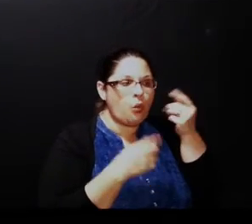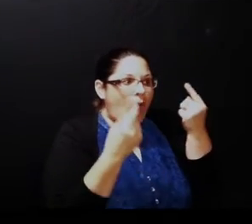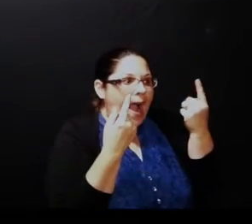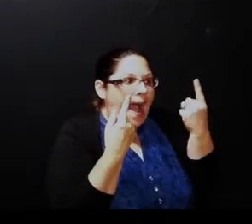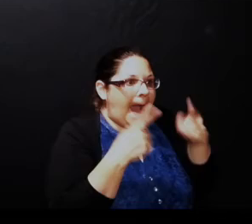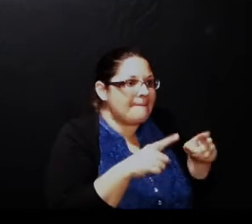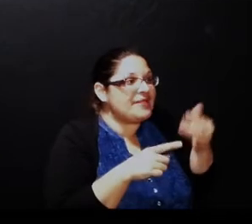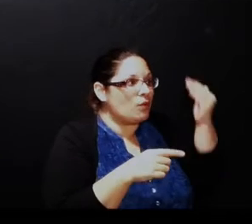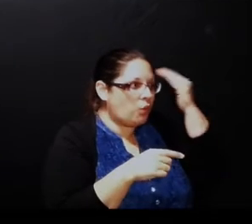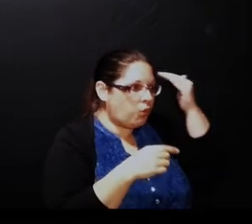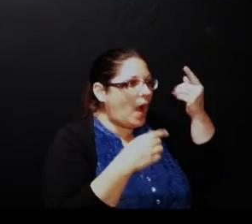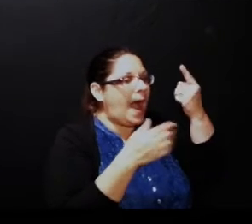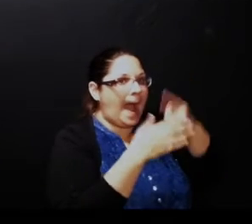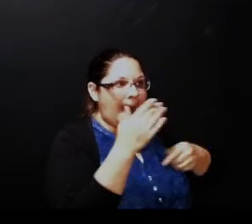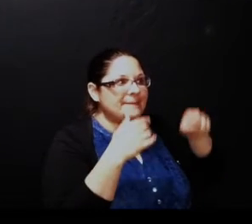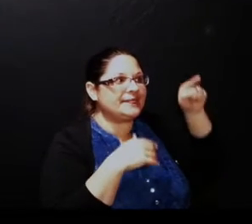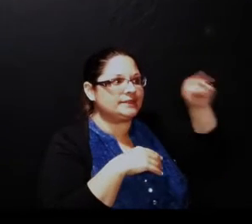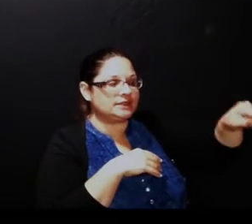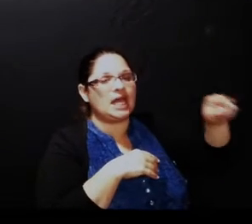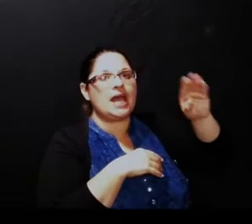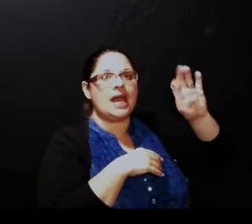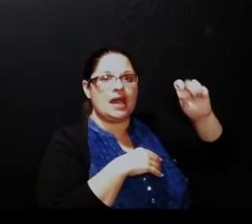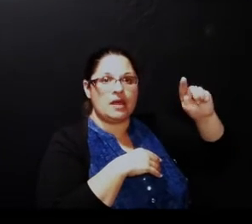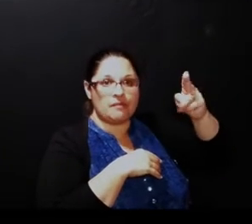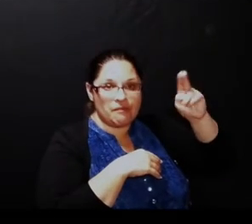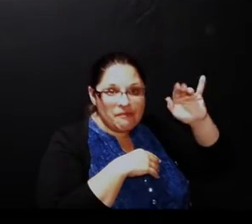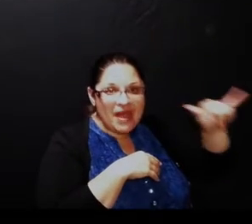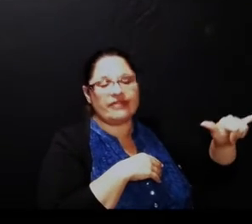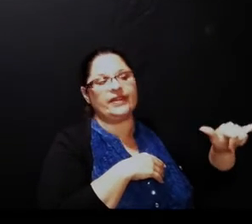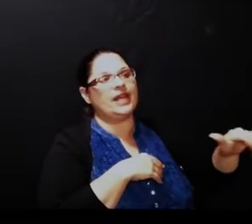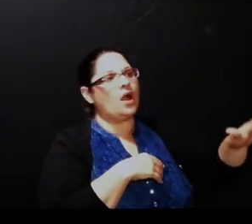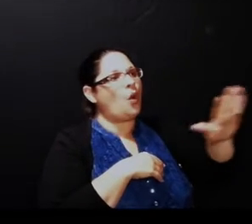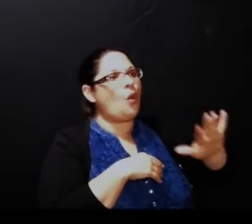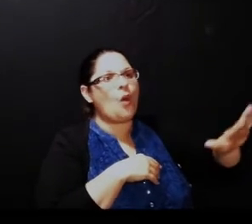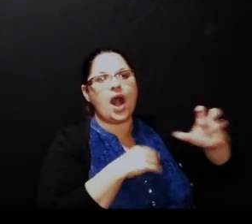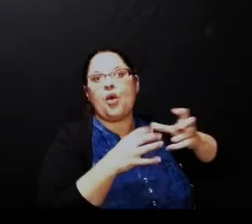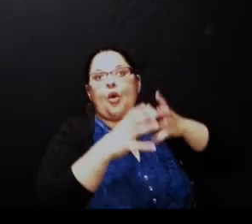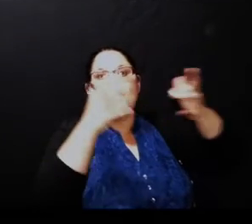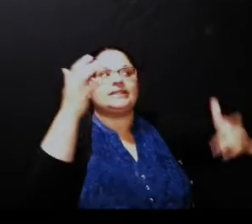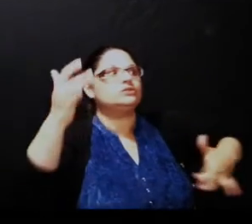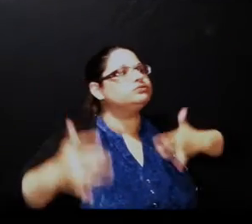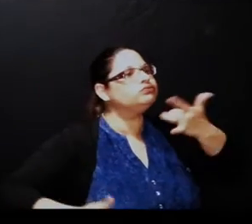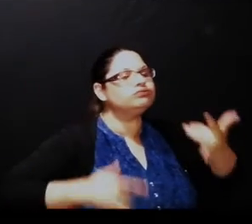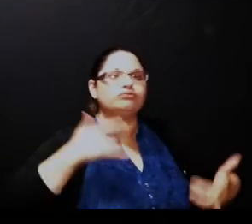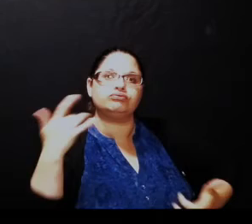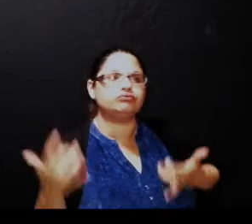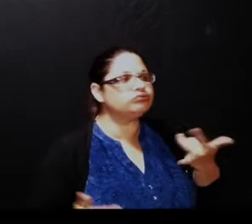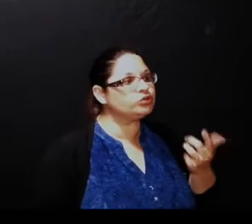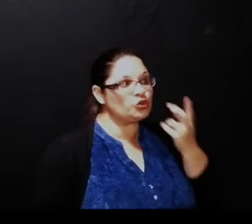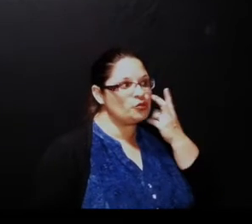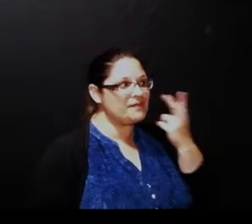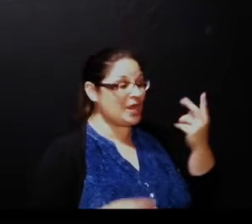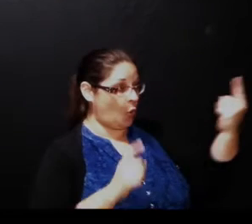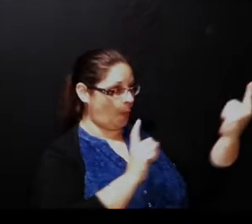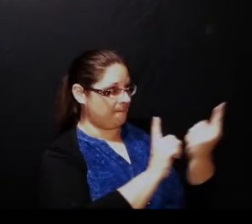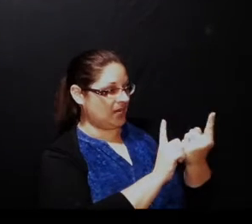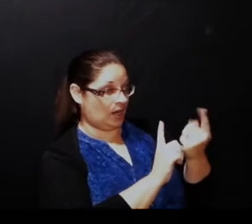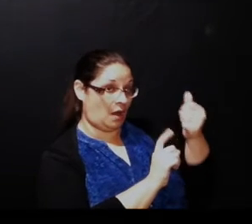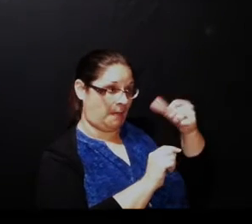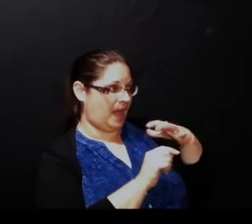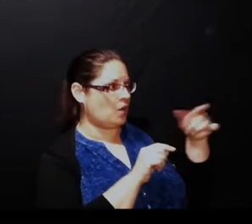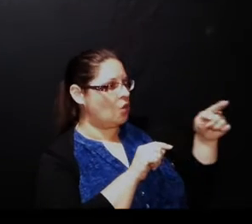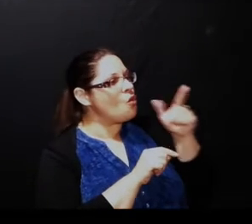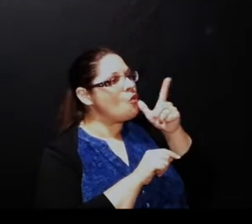about, some of them have seen Lazarus and saw his resurrection, and joy surrounds this crowd as they're getting ready to